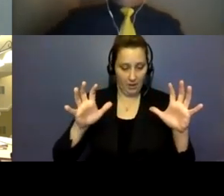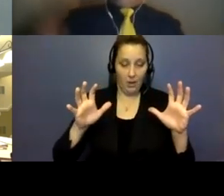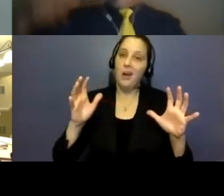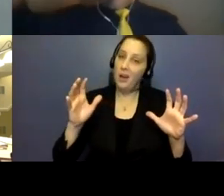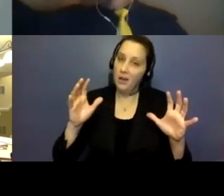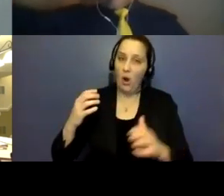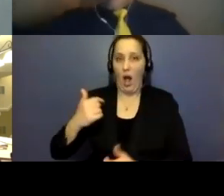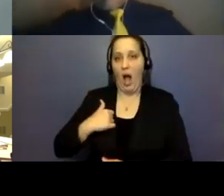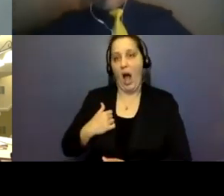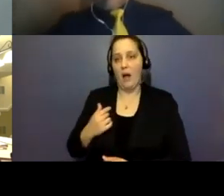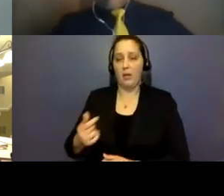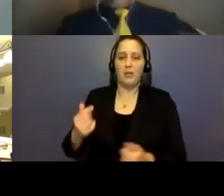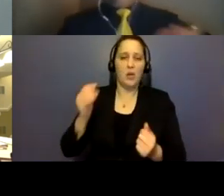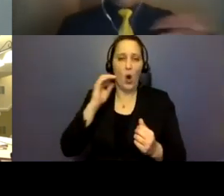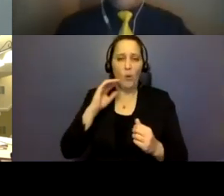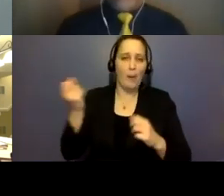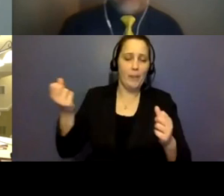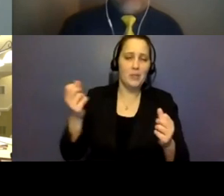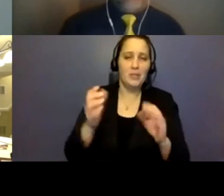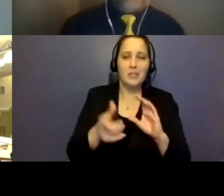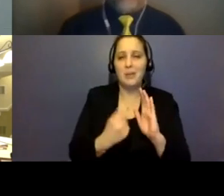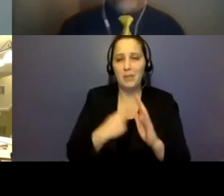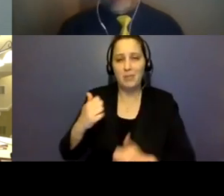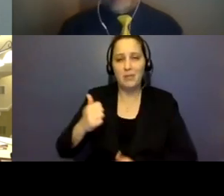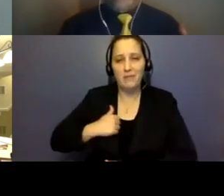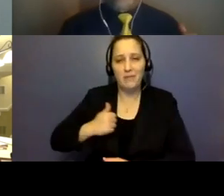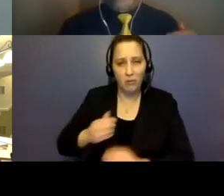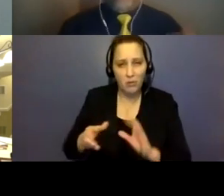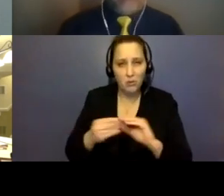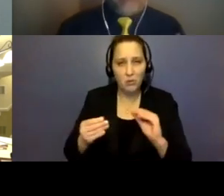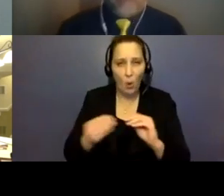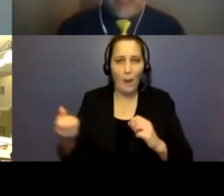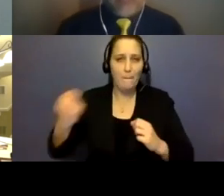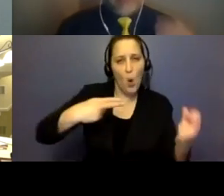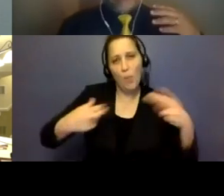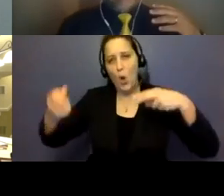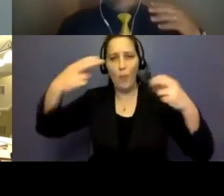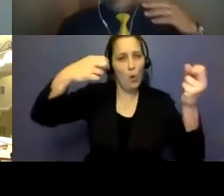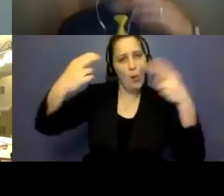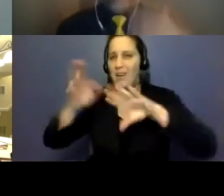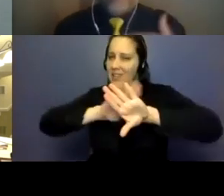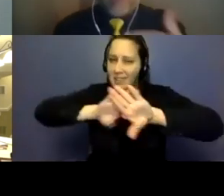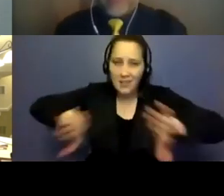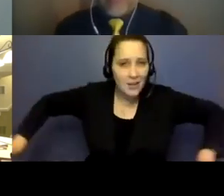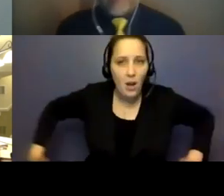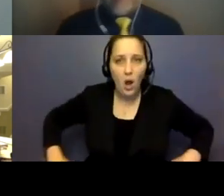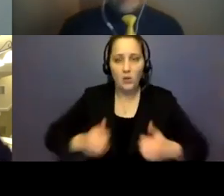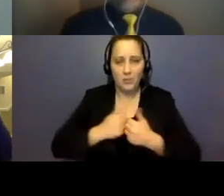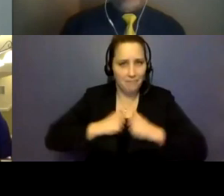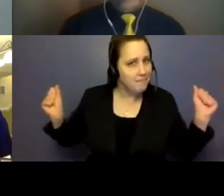career and the other guy saying, "No, I've done so much more." It wasn't that. It was straight looking at me for who I